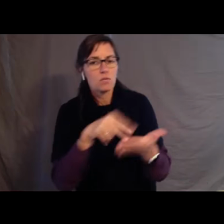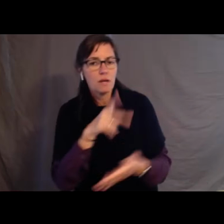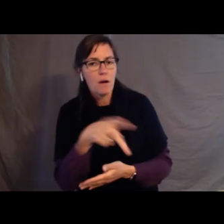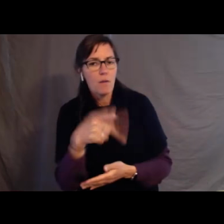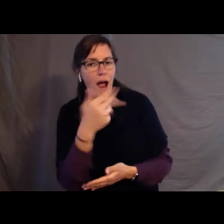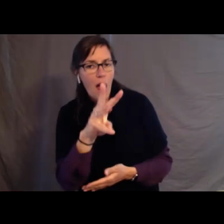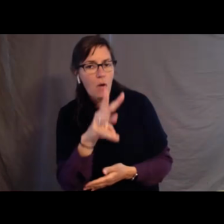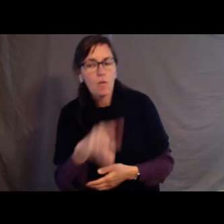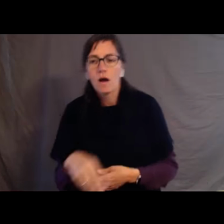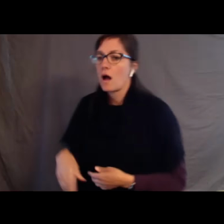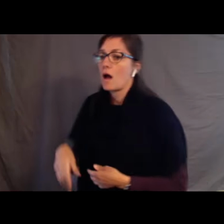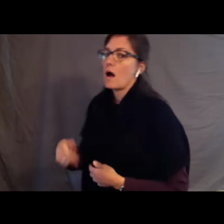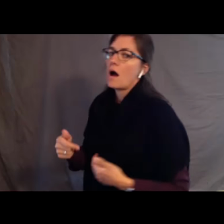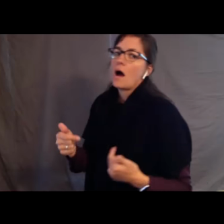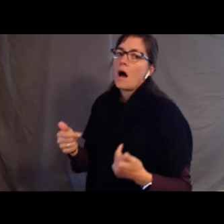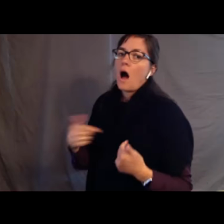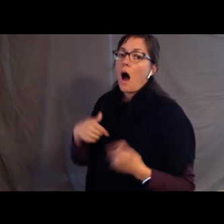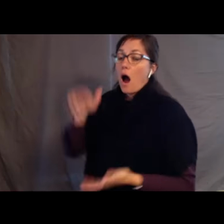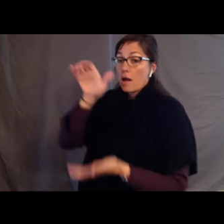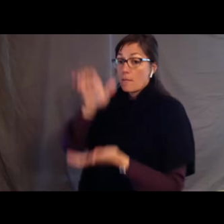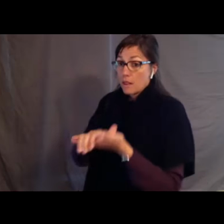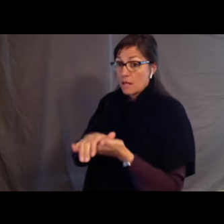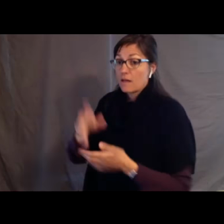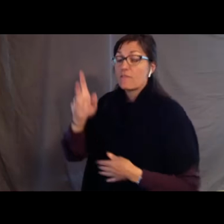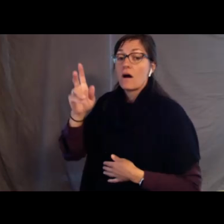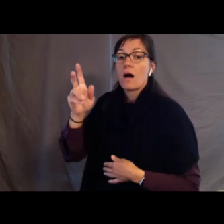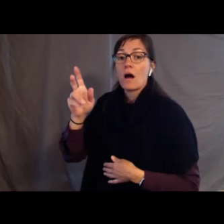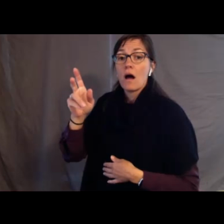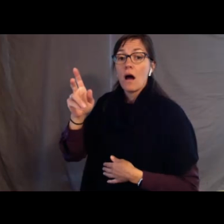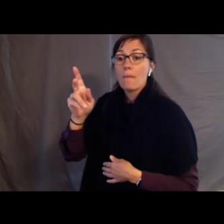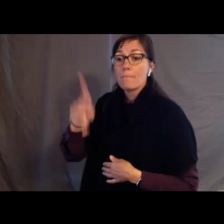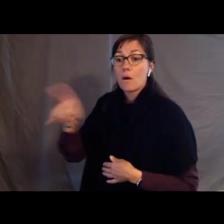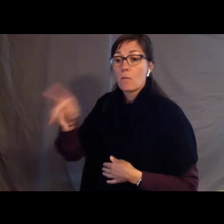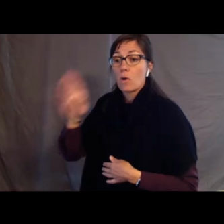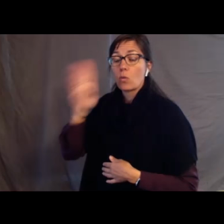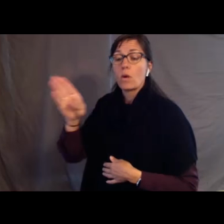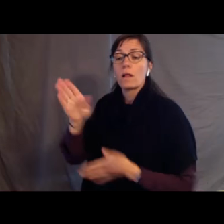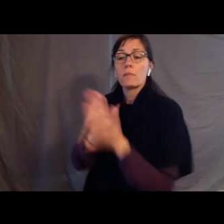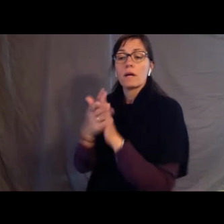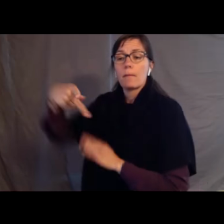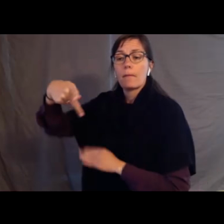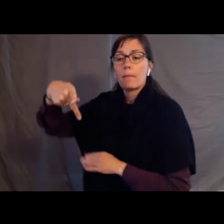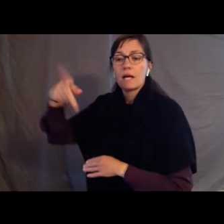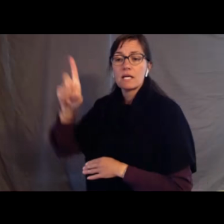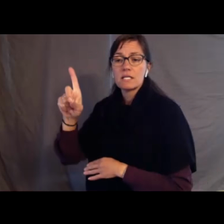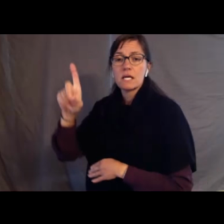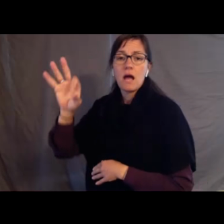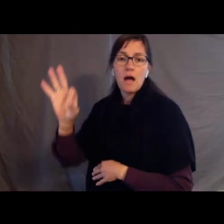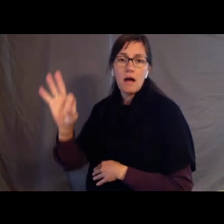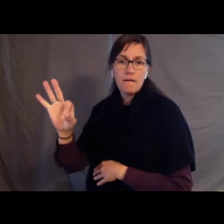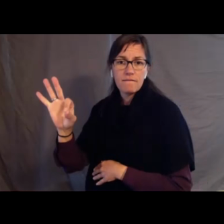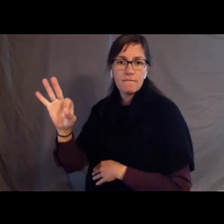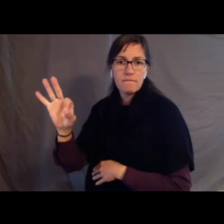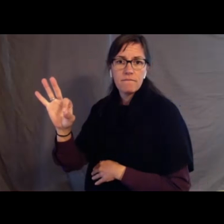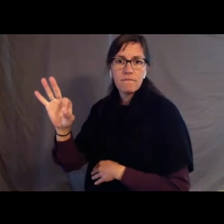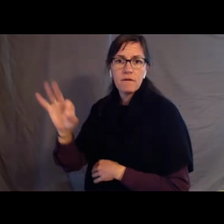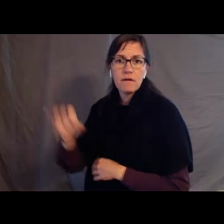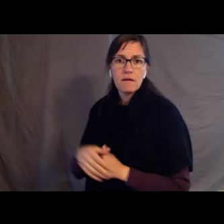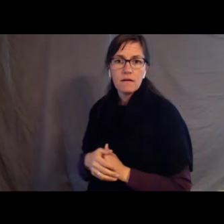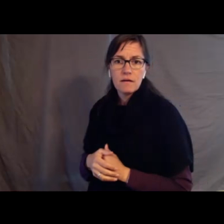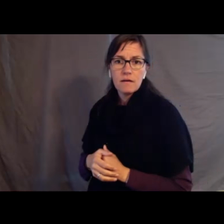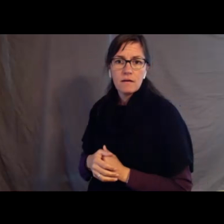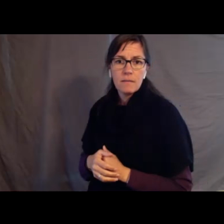I believe the PowerPoint will be put into a PDF, and you'll be able to access it that way. I'm not really sure how you were setting that up on the site,